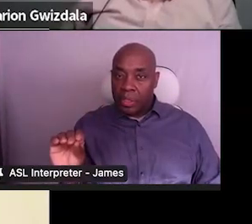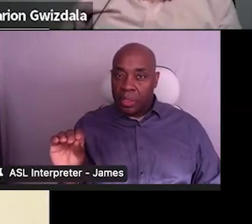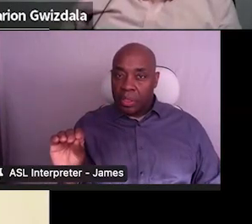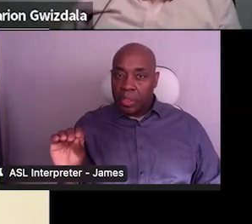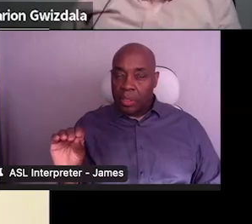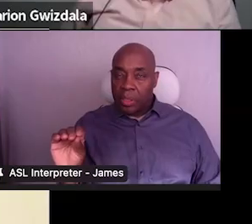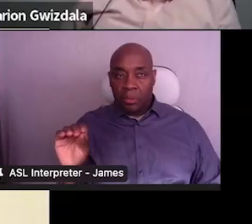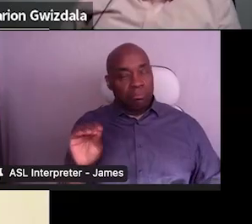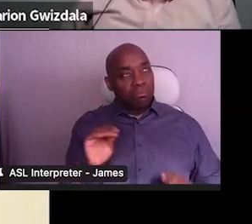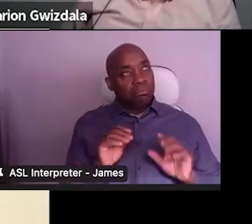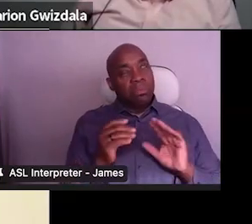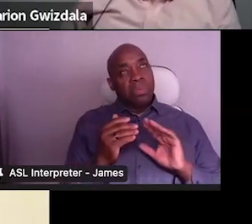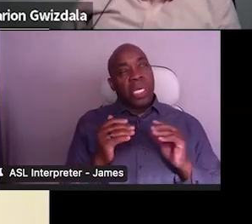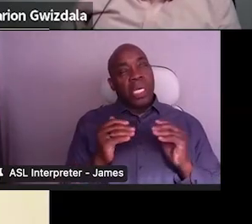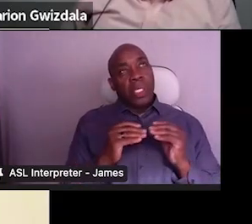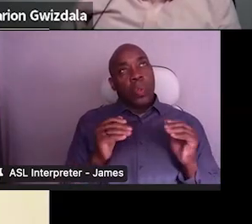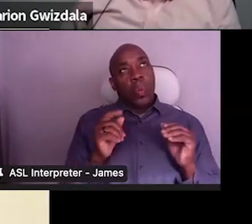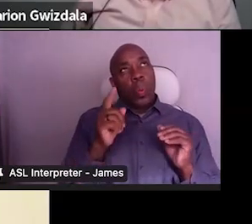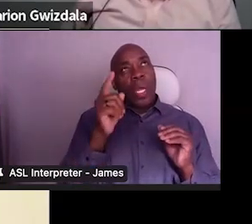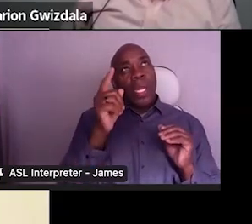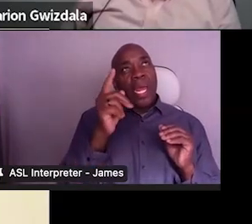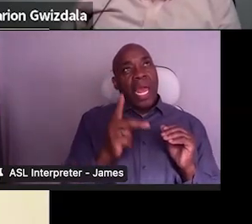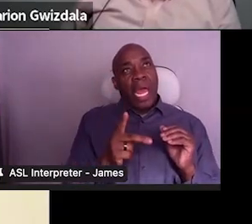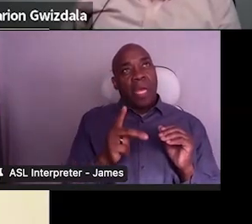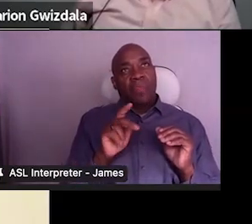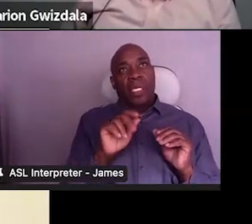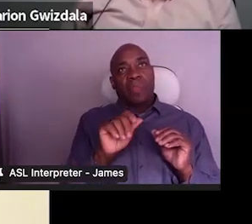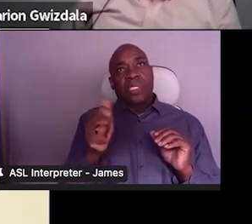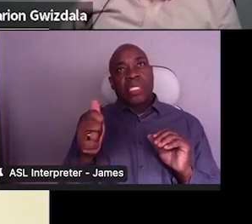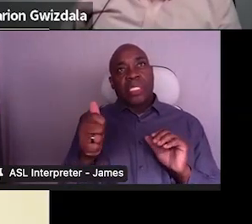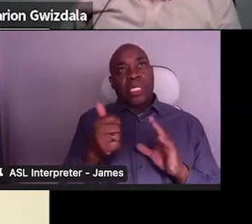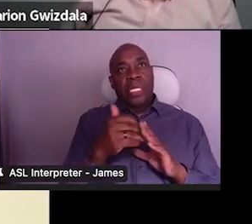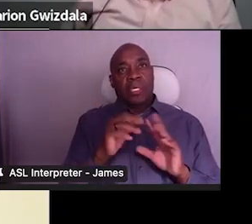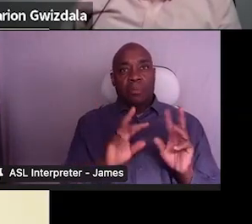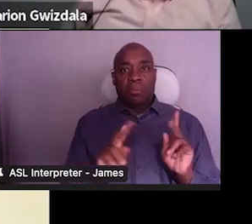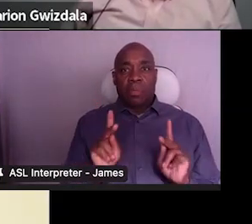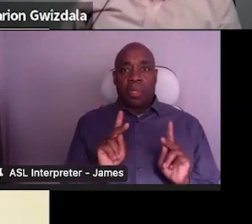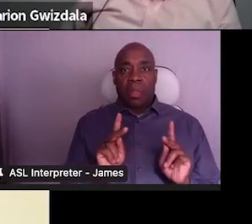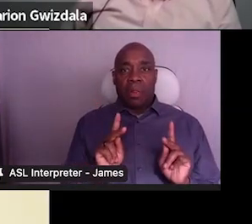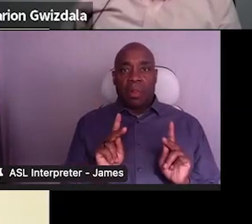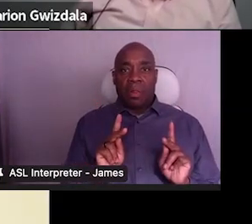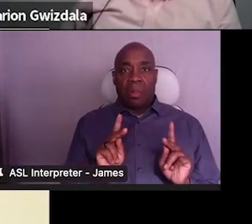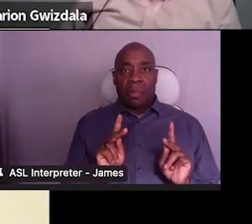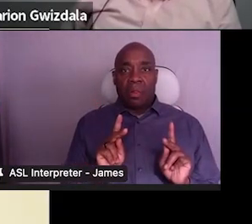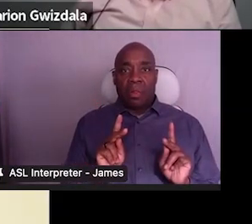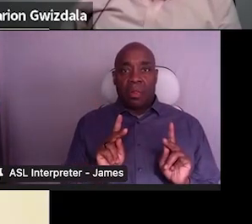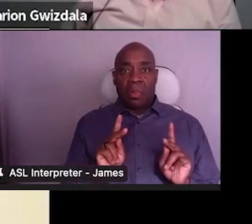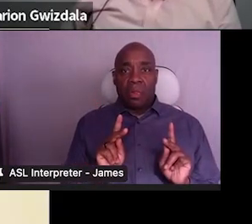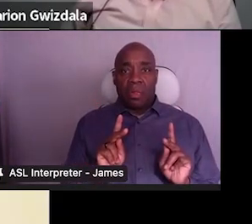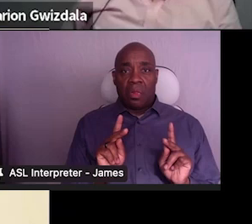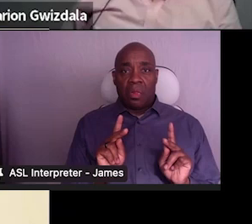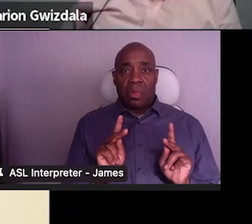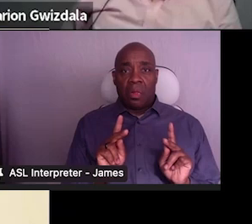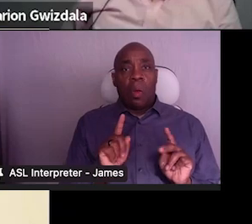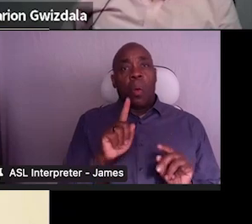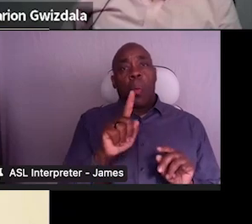0.0005%, or one half, what's that? One half of 10,000 people.